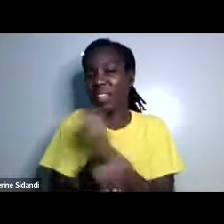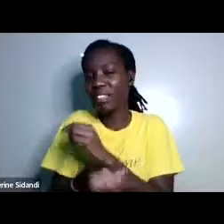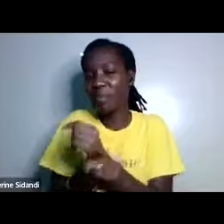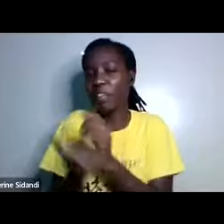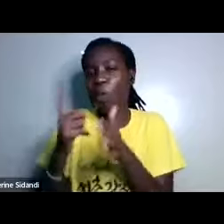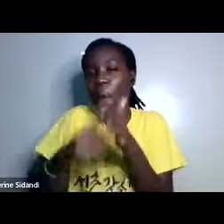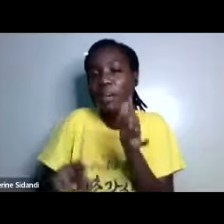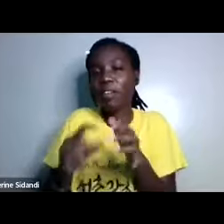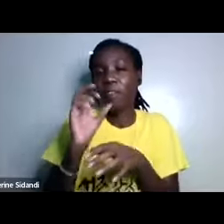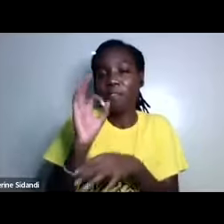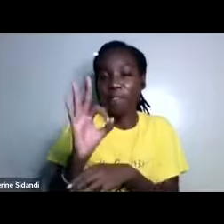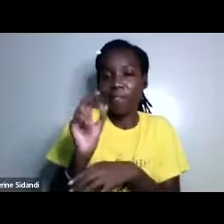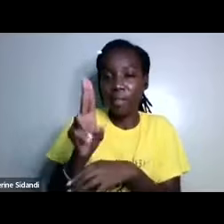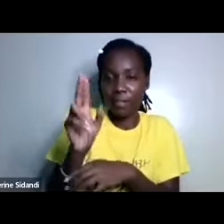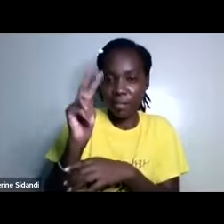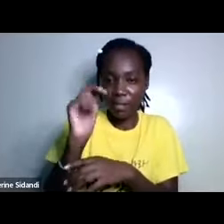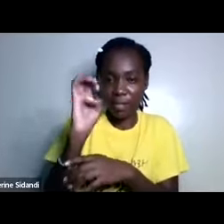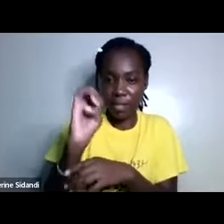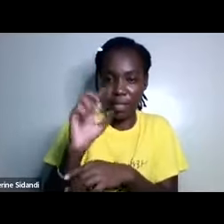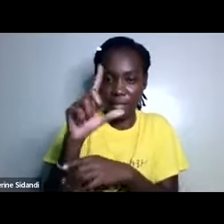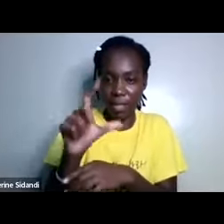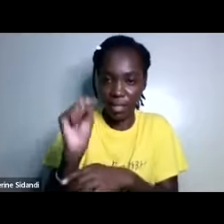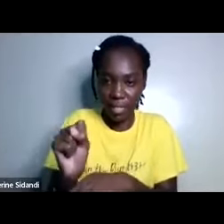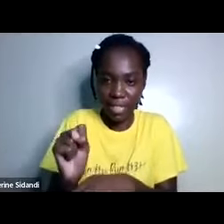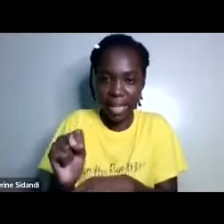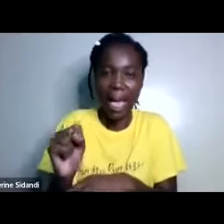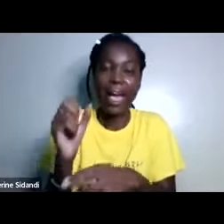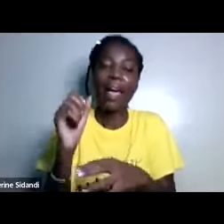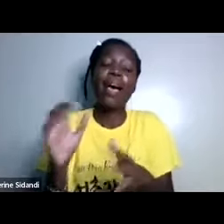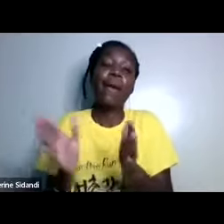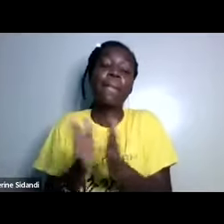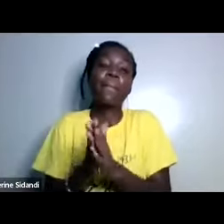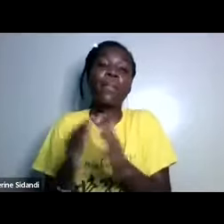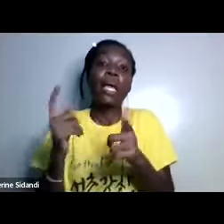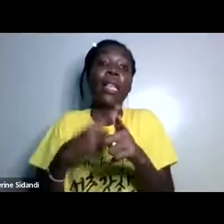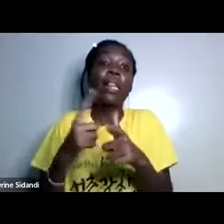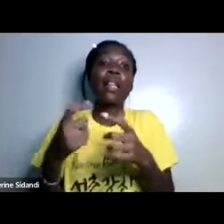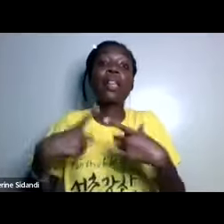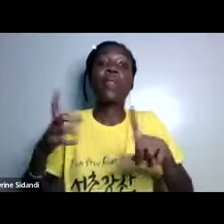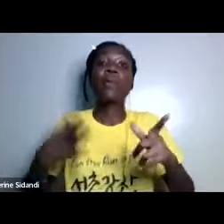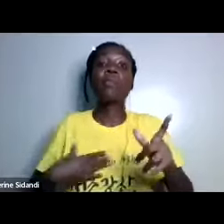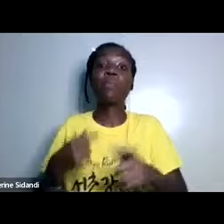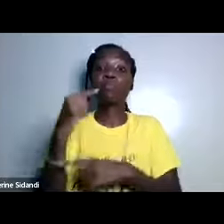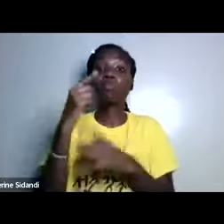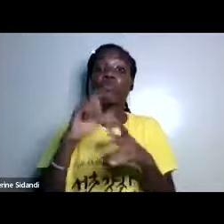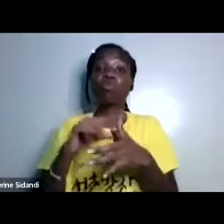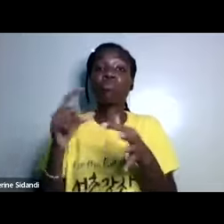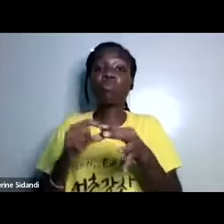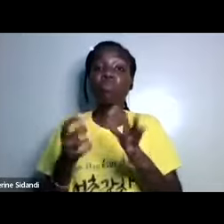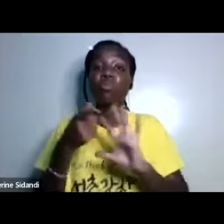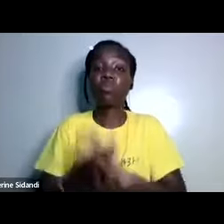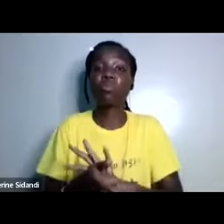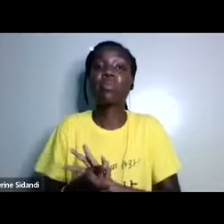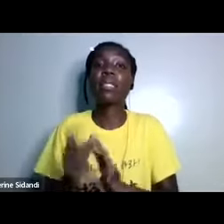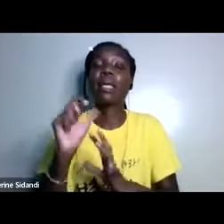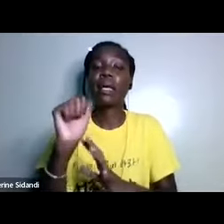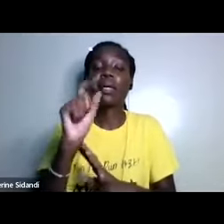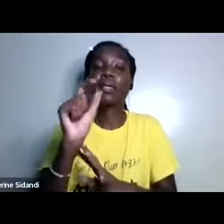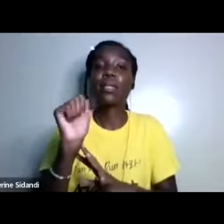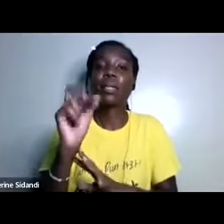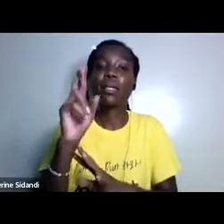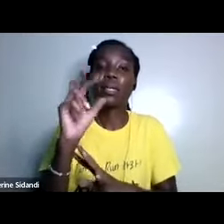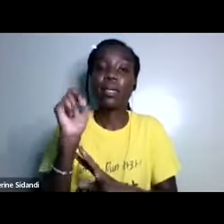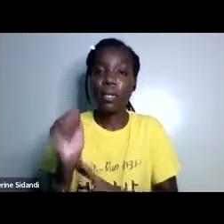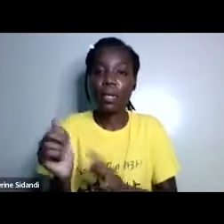funnels are. But before that, allow me to mention that this webinar series is brought to you by Atara Solutions in partnership with Balcon Housing, Stallion Construction